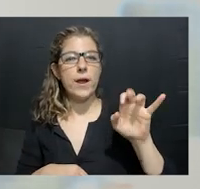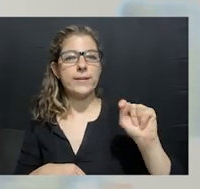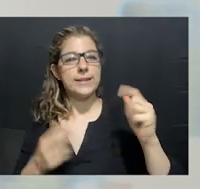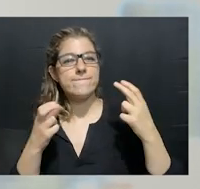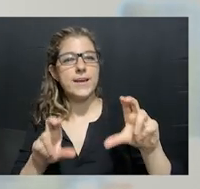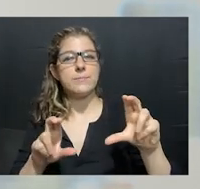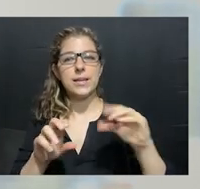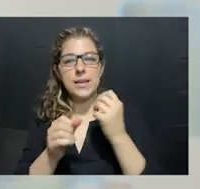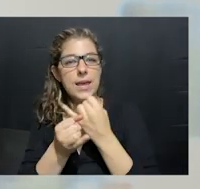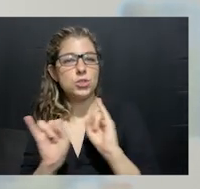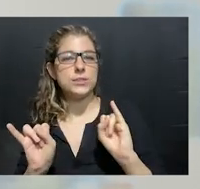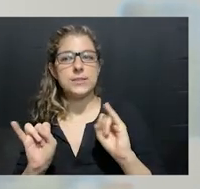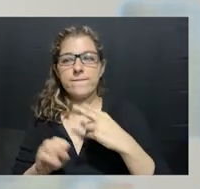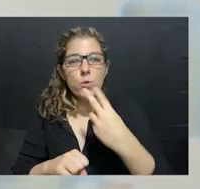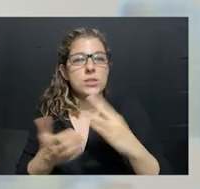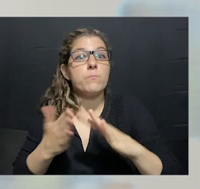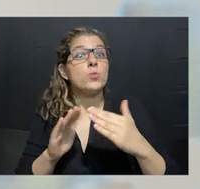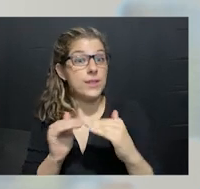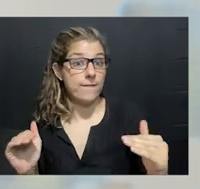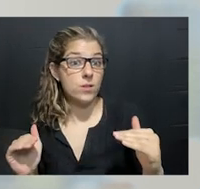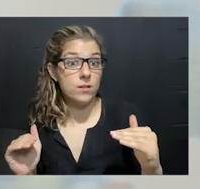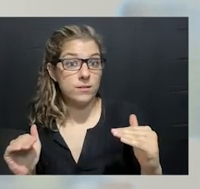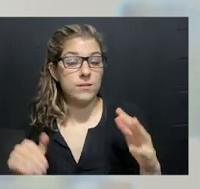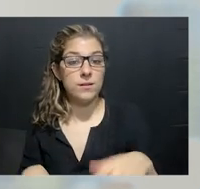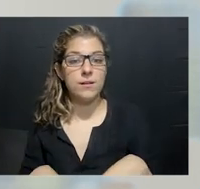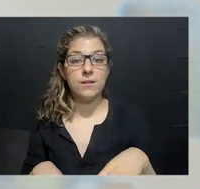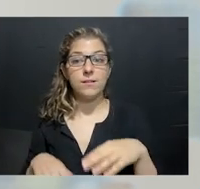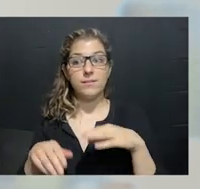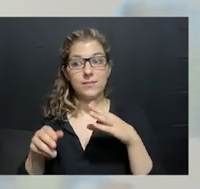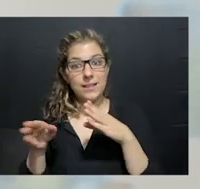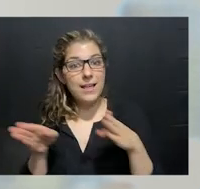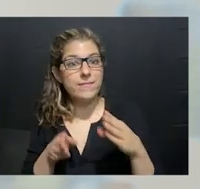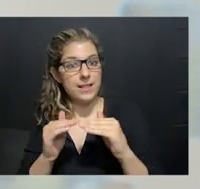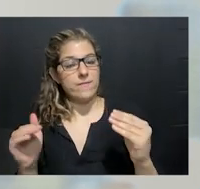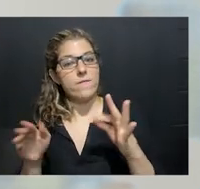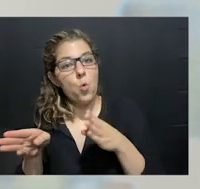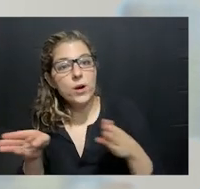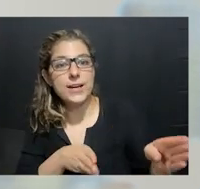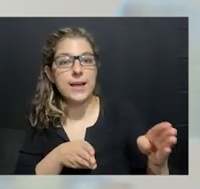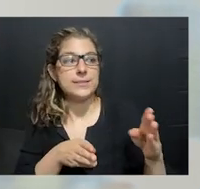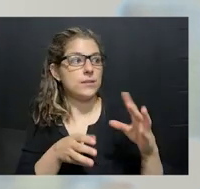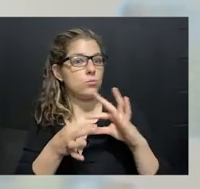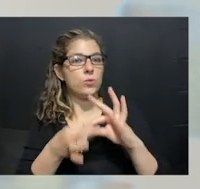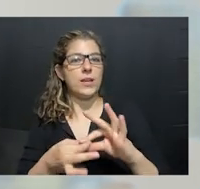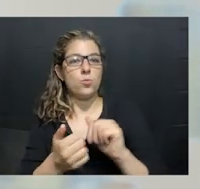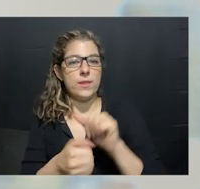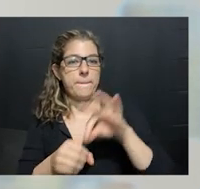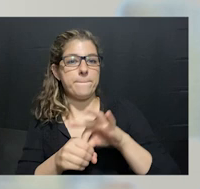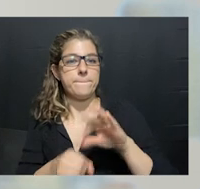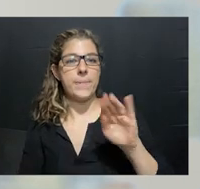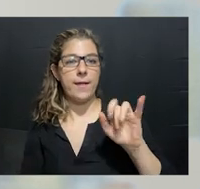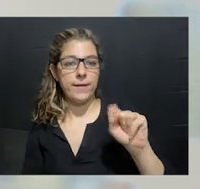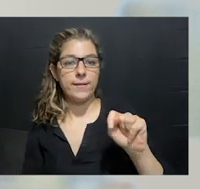agency and voice at the community level, at the level of organizing around the ballot.